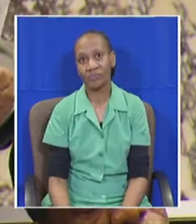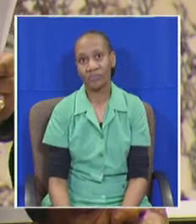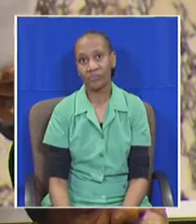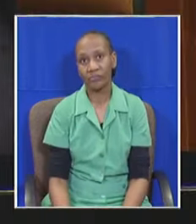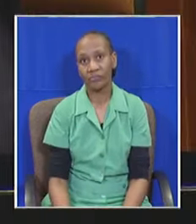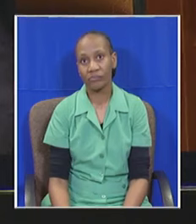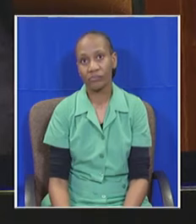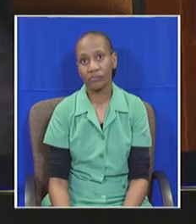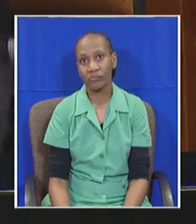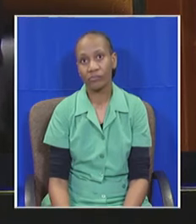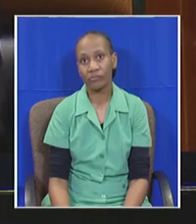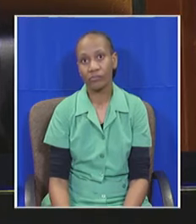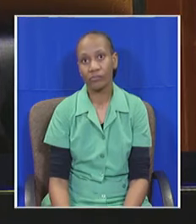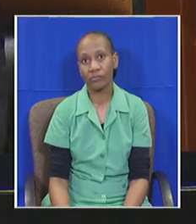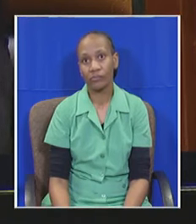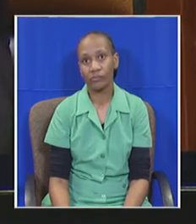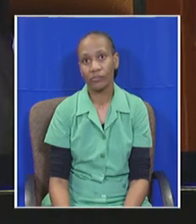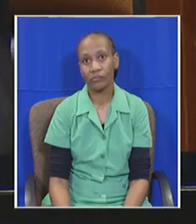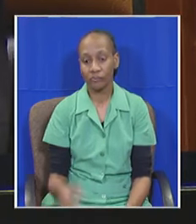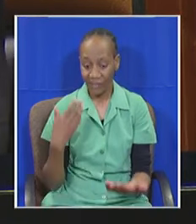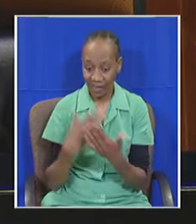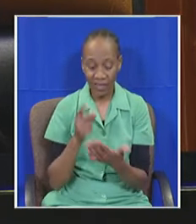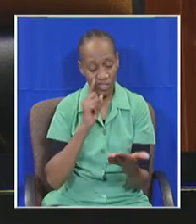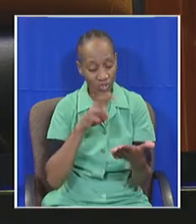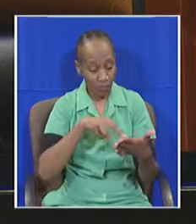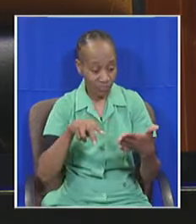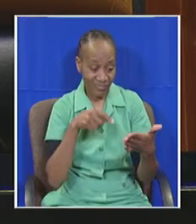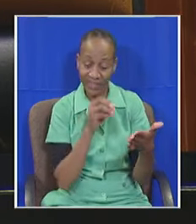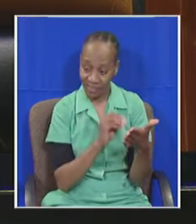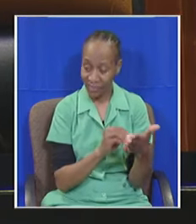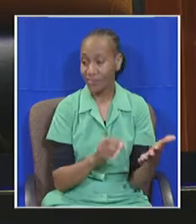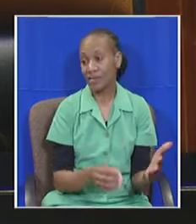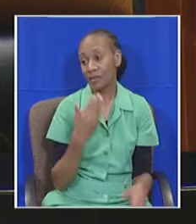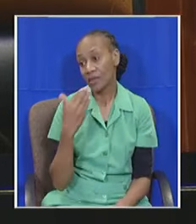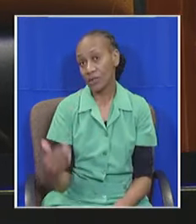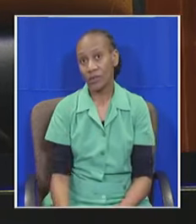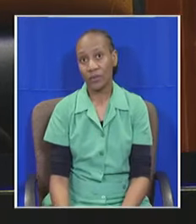my, we can check even the Hansard next time. Thank you.